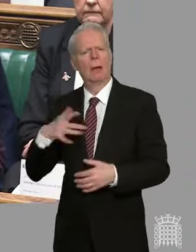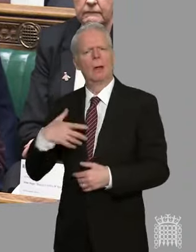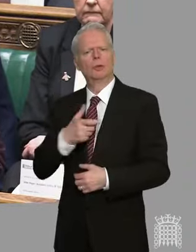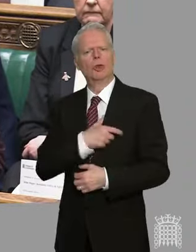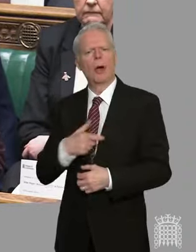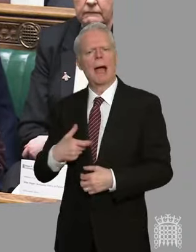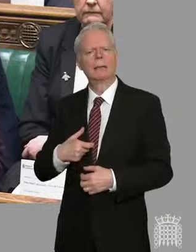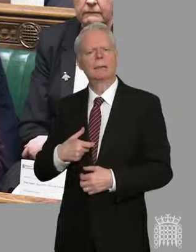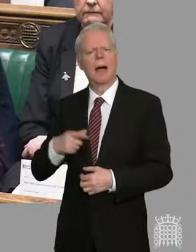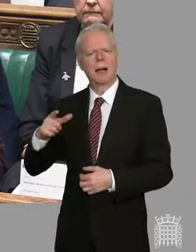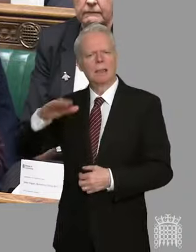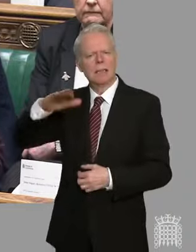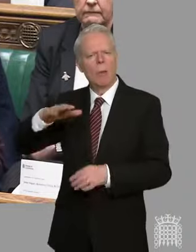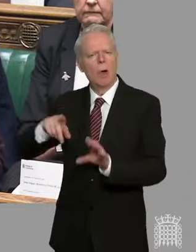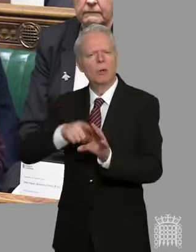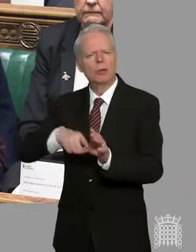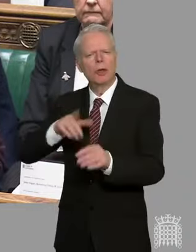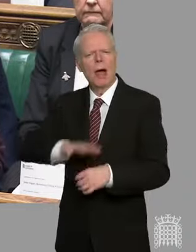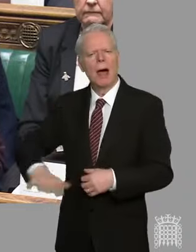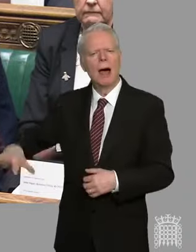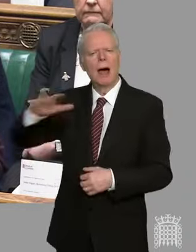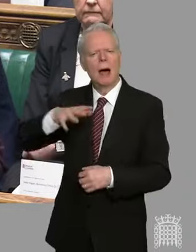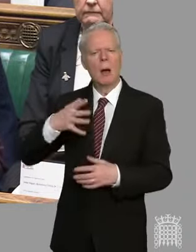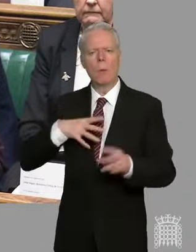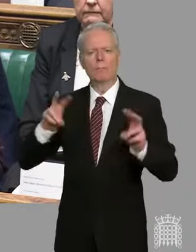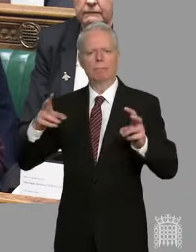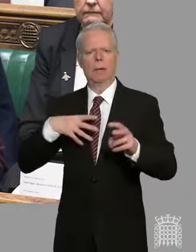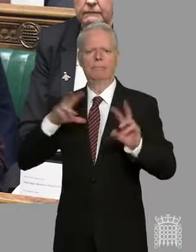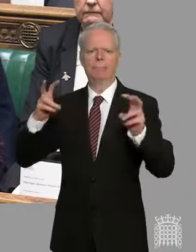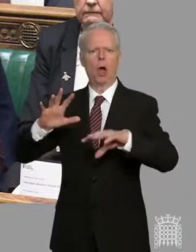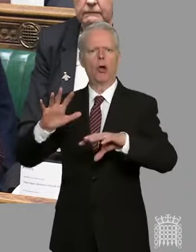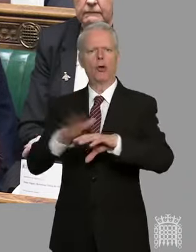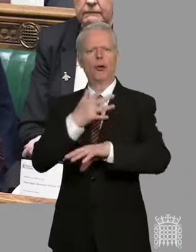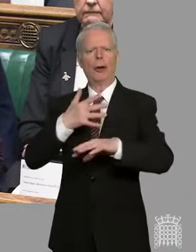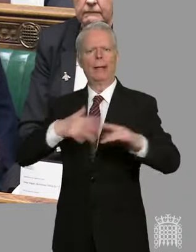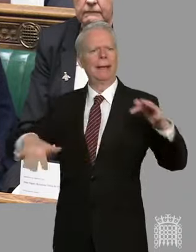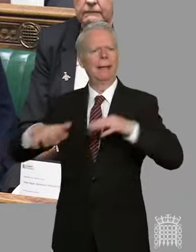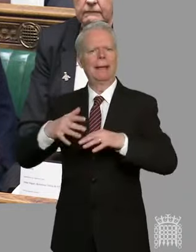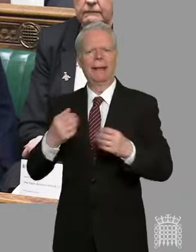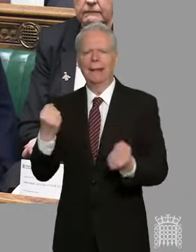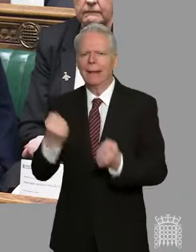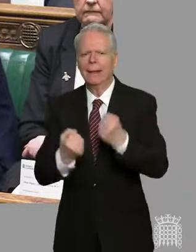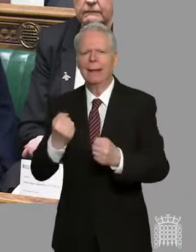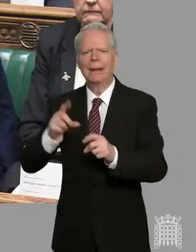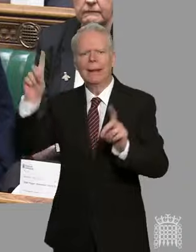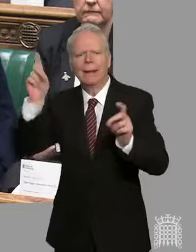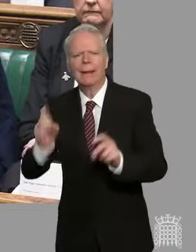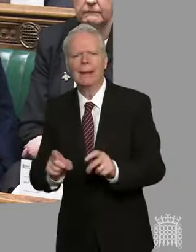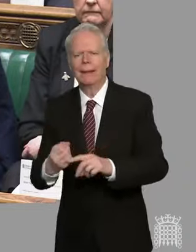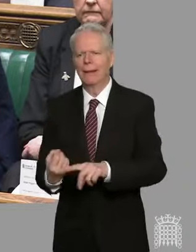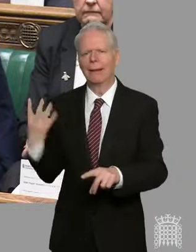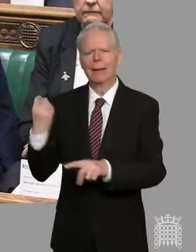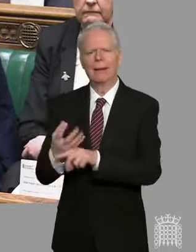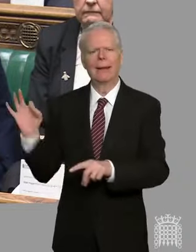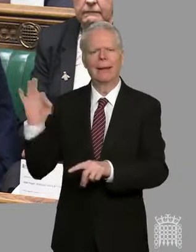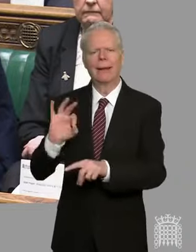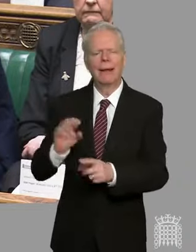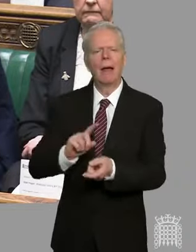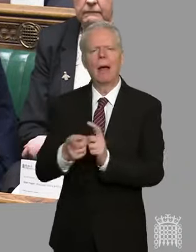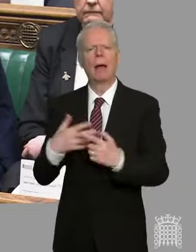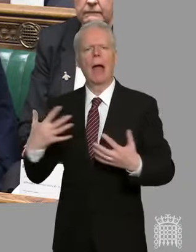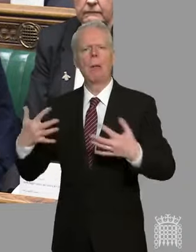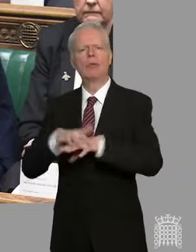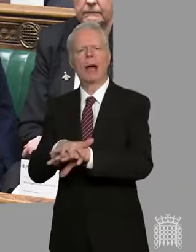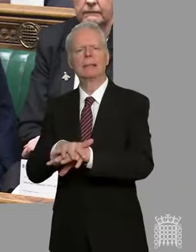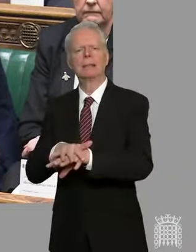Sheffield Airport. So will the Prime Minister put on his record support for Mayor Ros Jones, who has led on the airport reopening, and